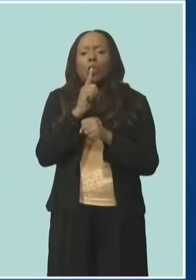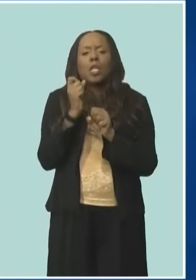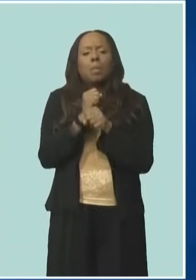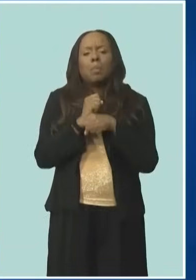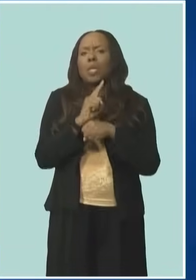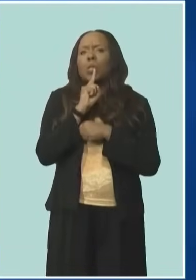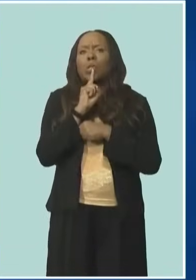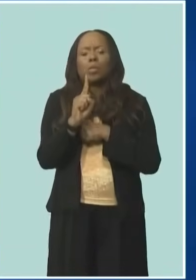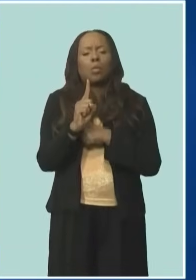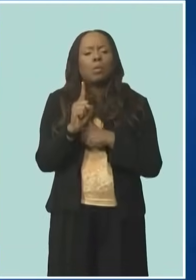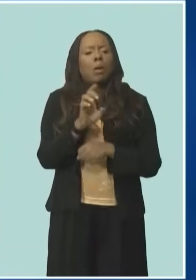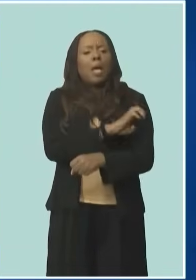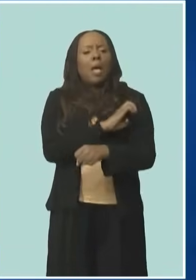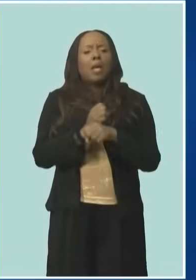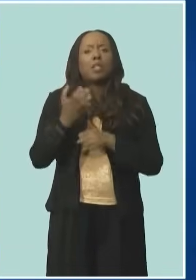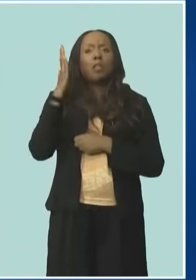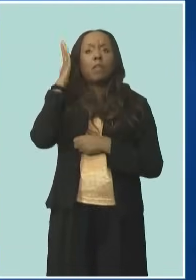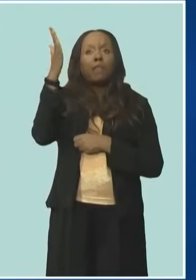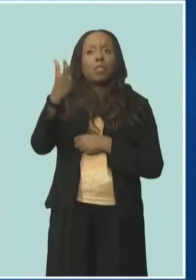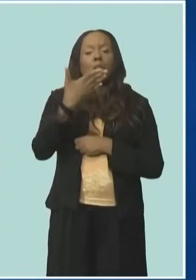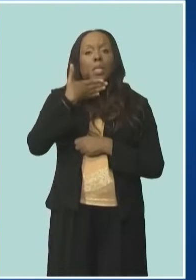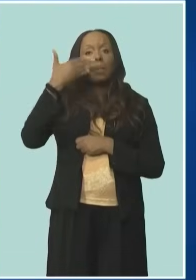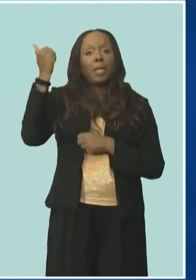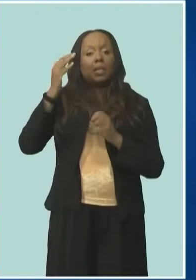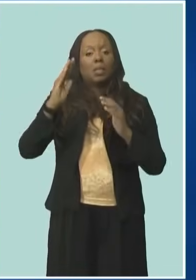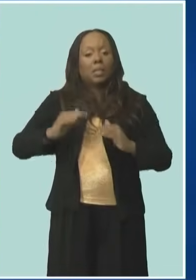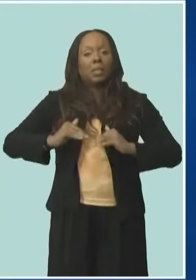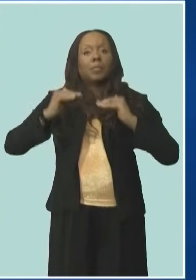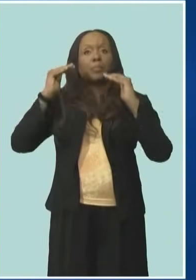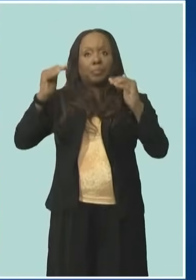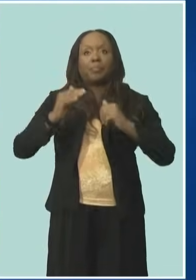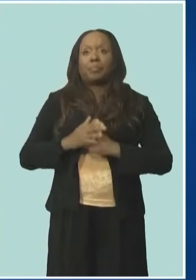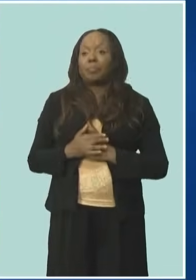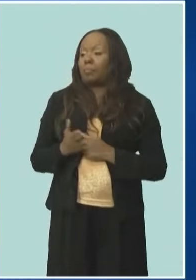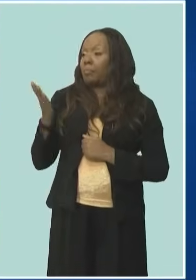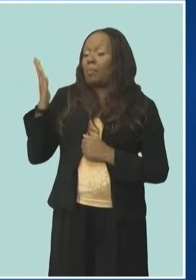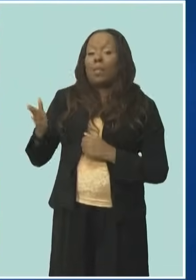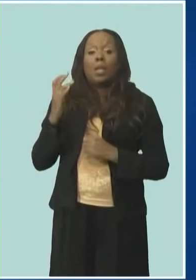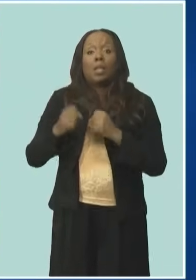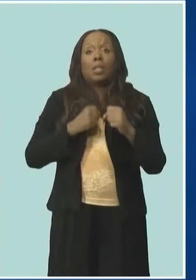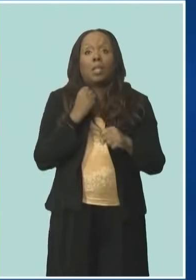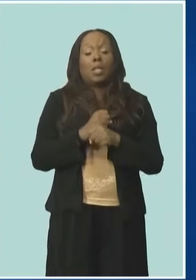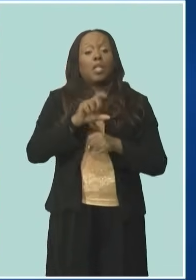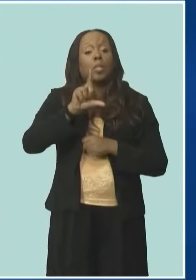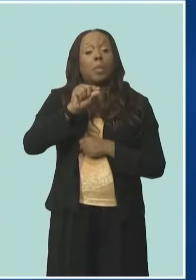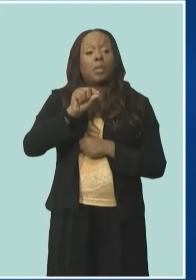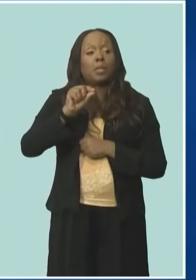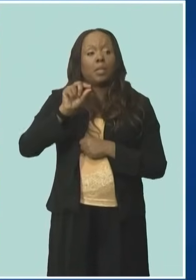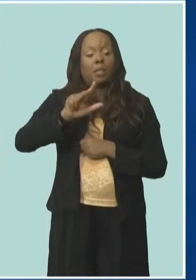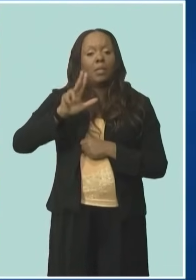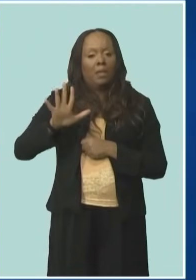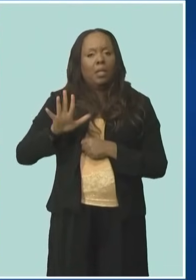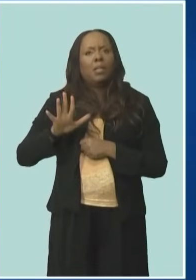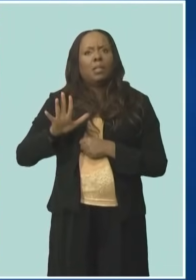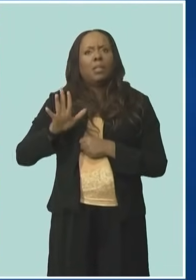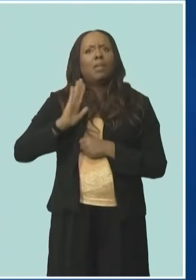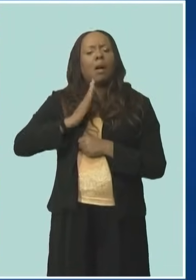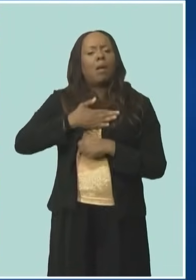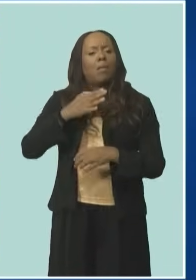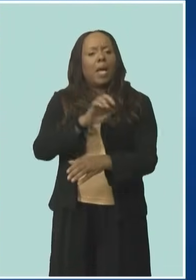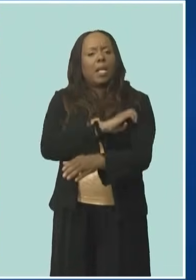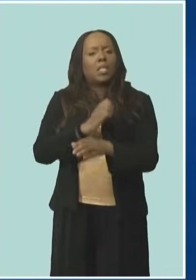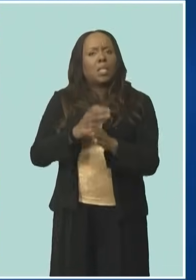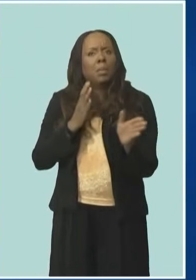of Barbados. We expect that by 2035, our energy transition and investment plan maps it, that there will